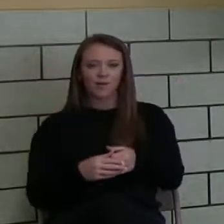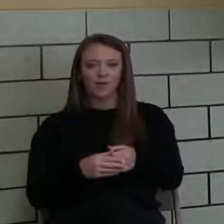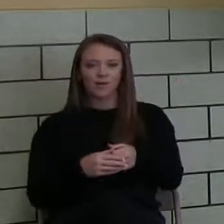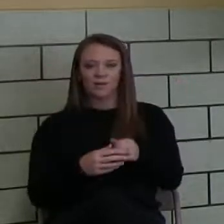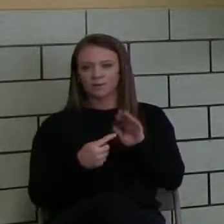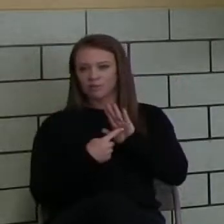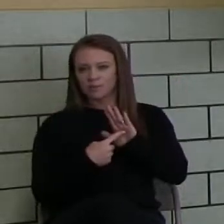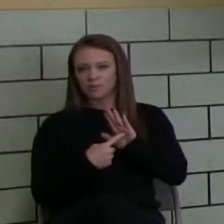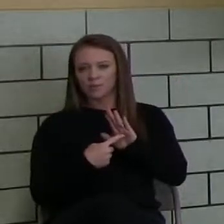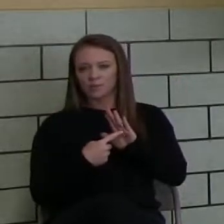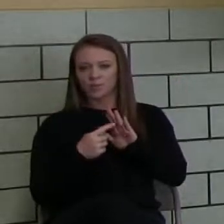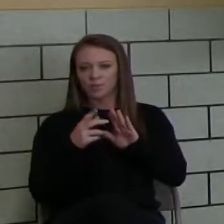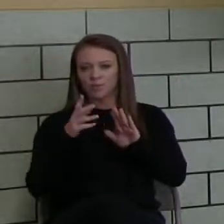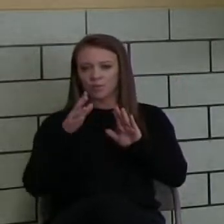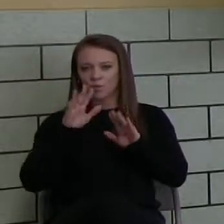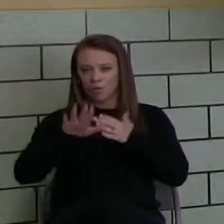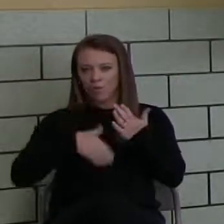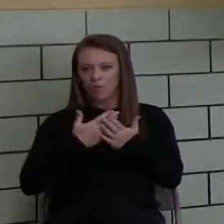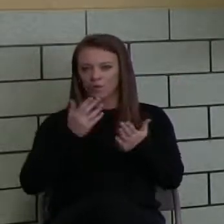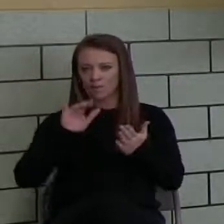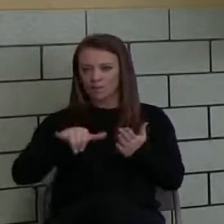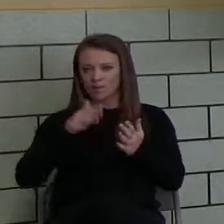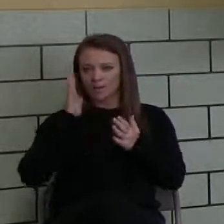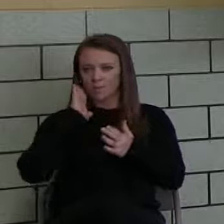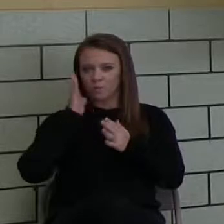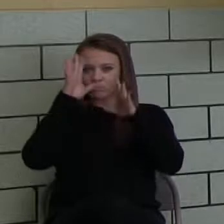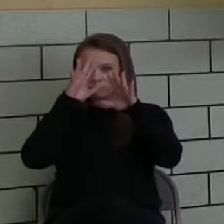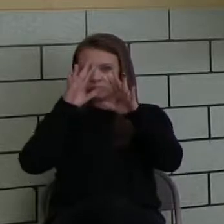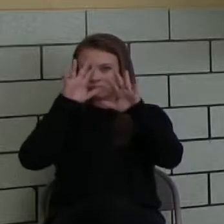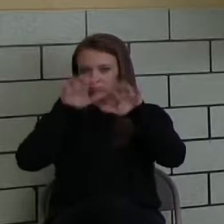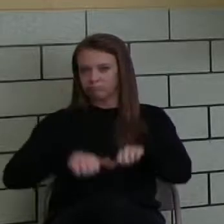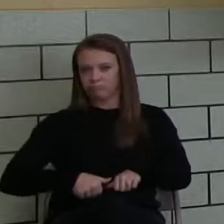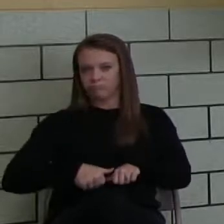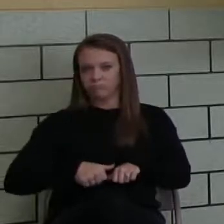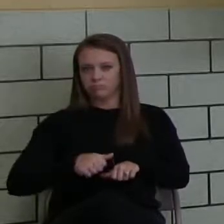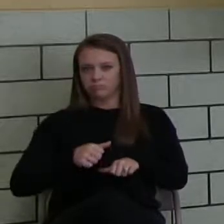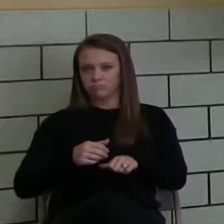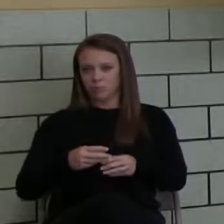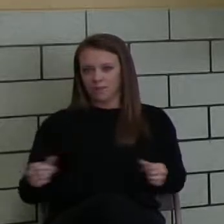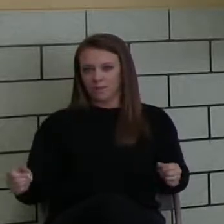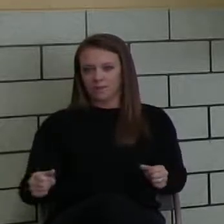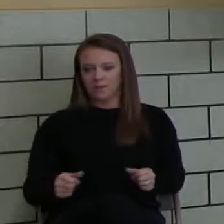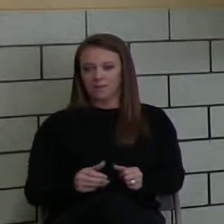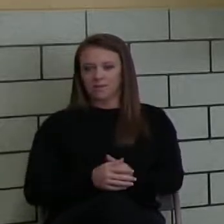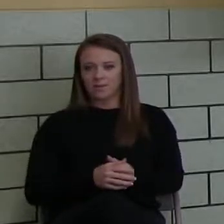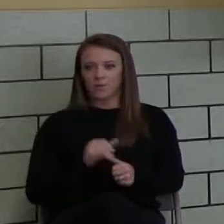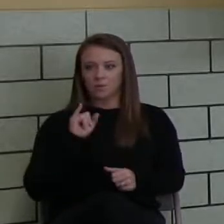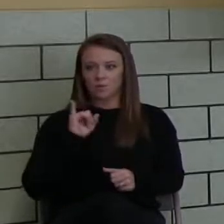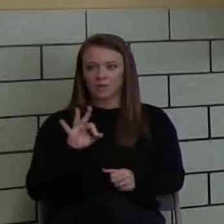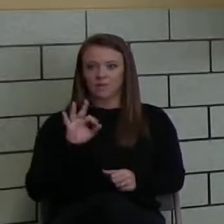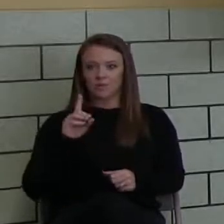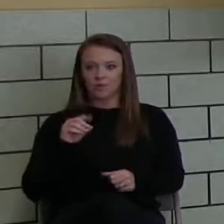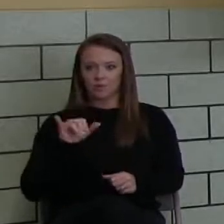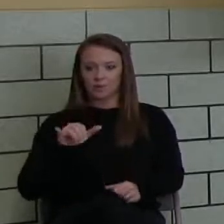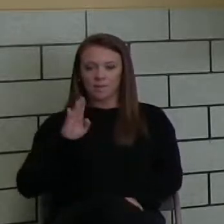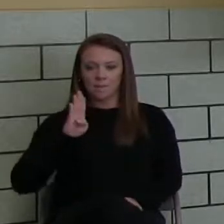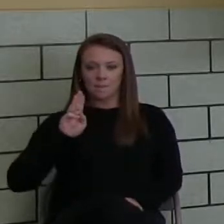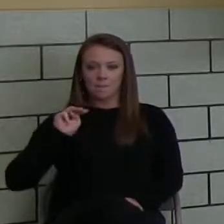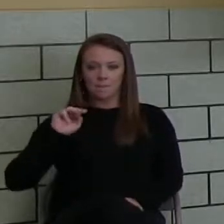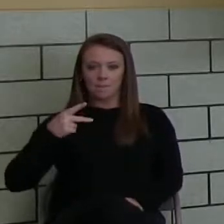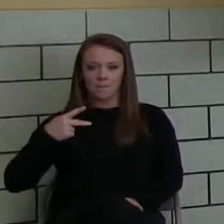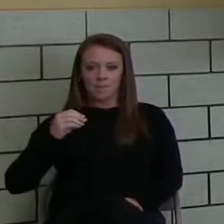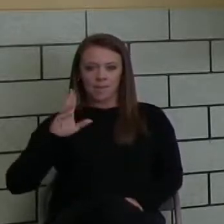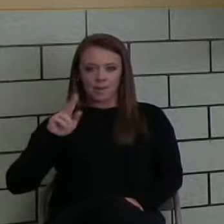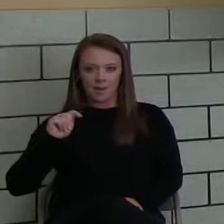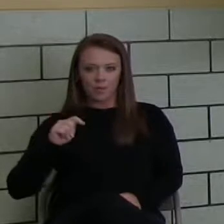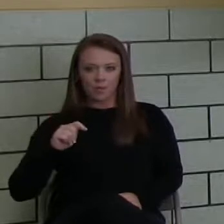Those go away. And so you're talking about, and if you do that bump out, you're gonna bring out that space so that it becomes